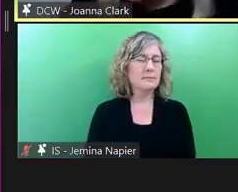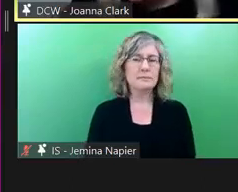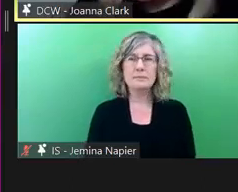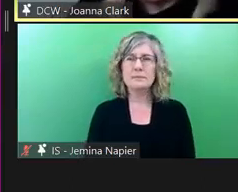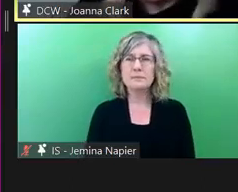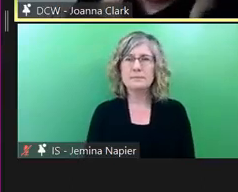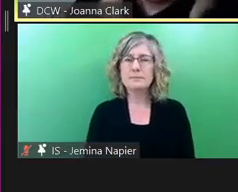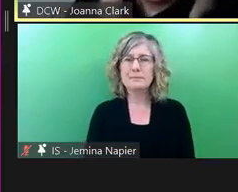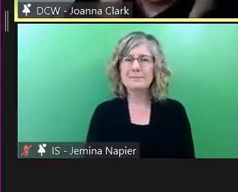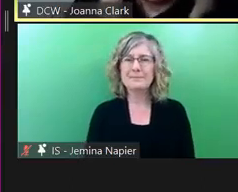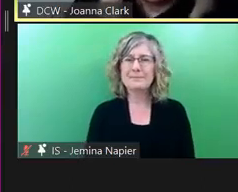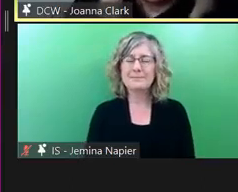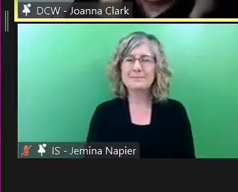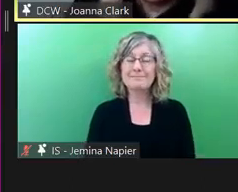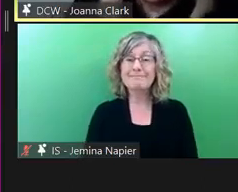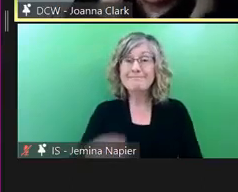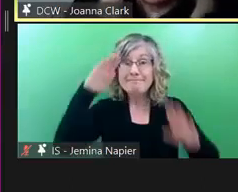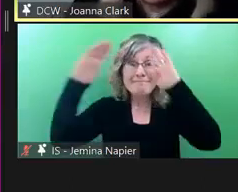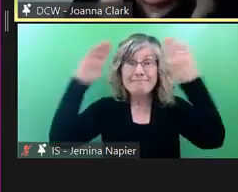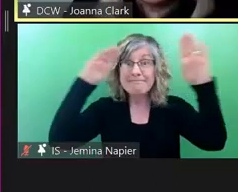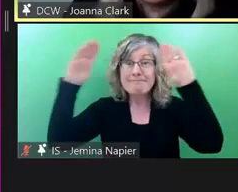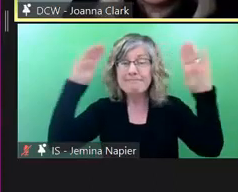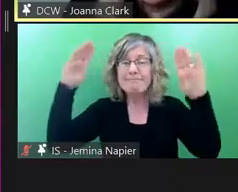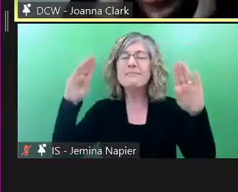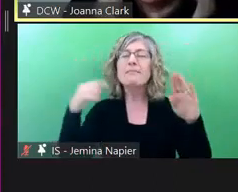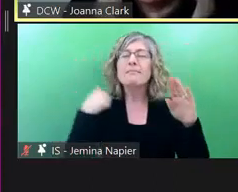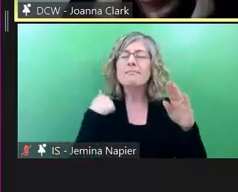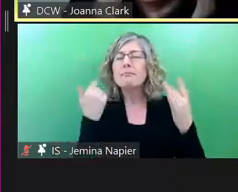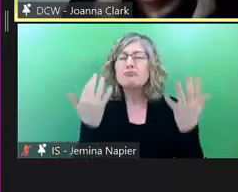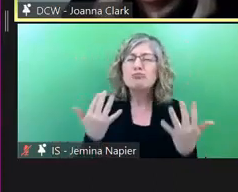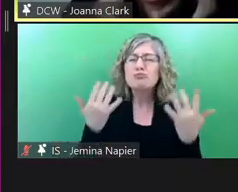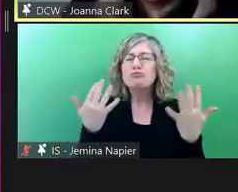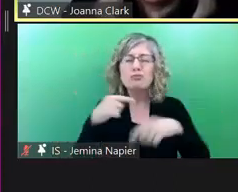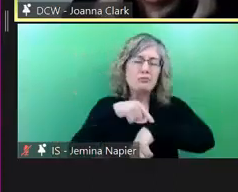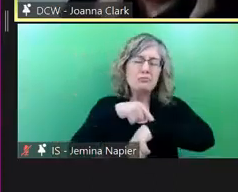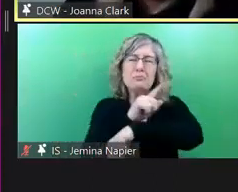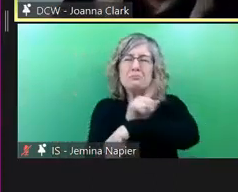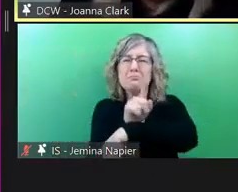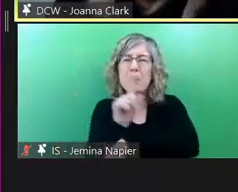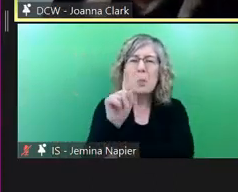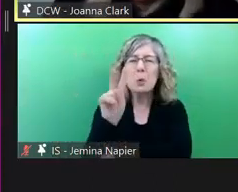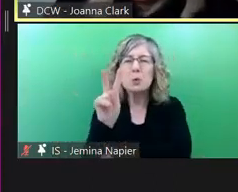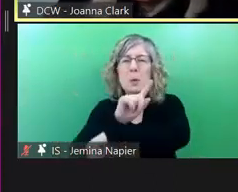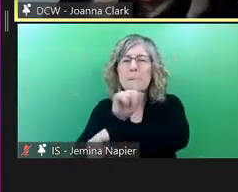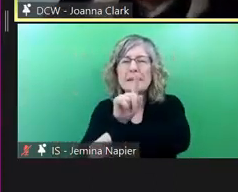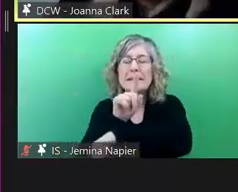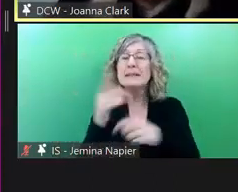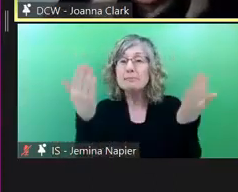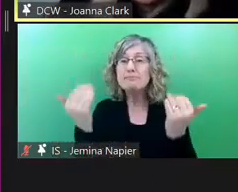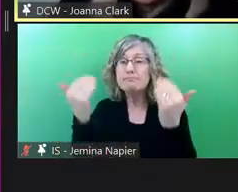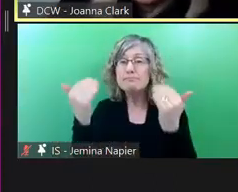Hello, everybody. I'm just waiting a minute or two. We're just letting people into the webinar.